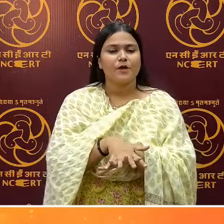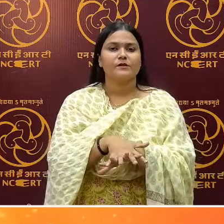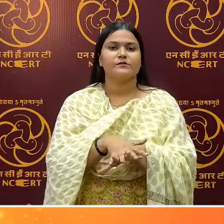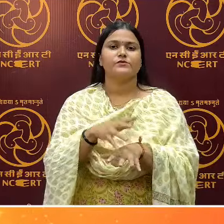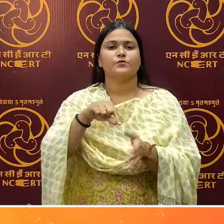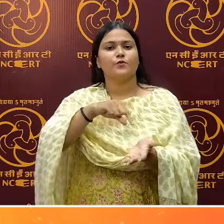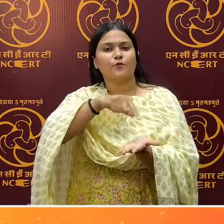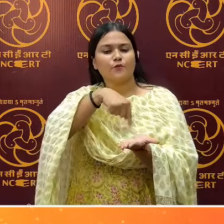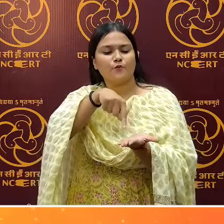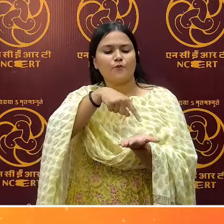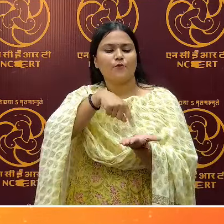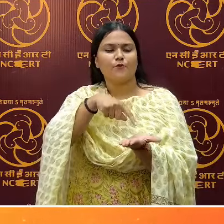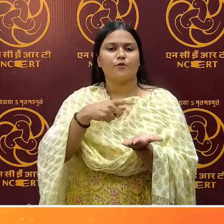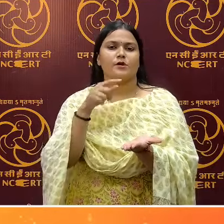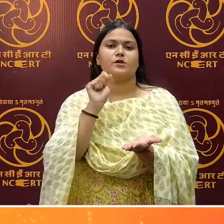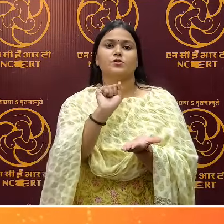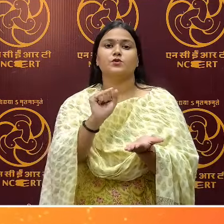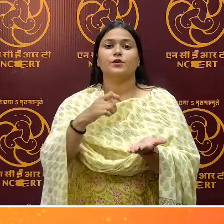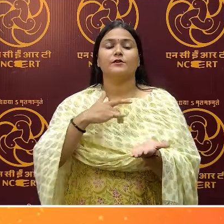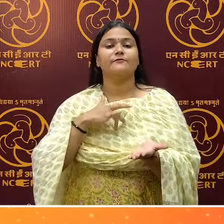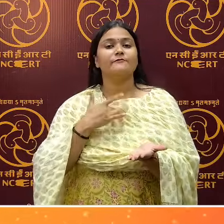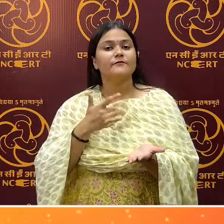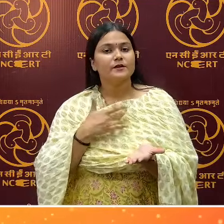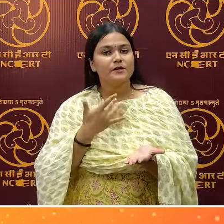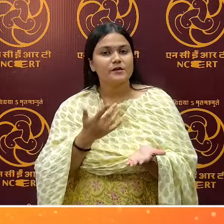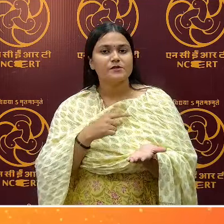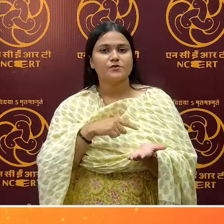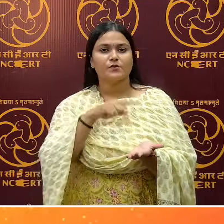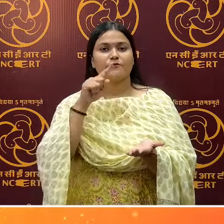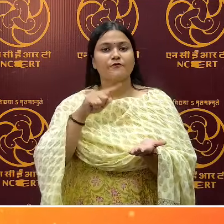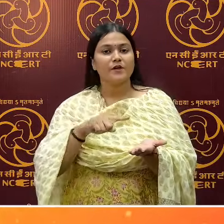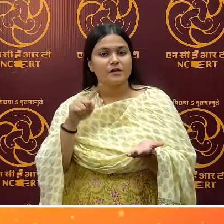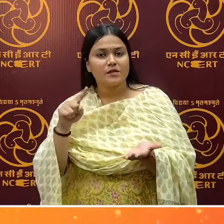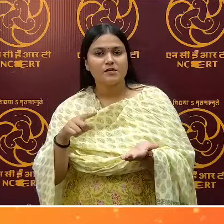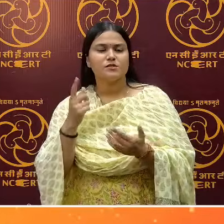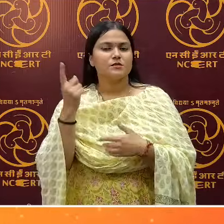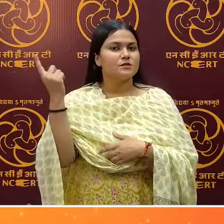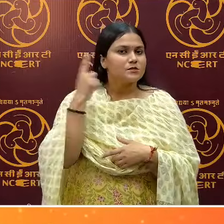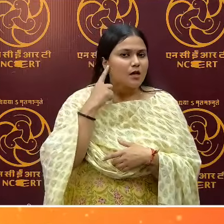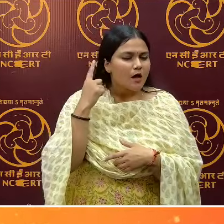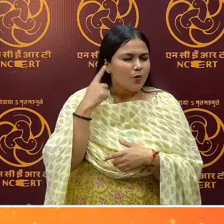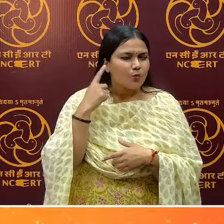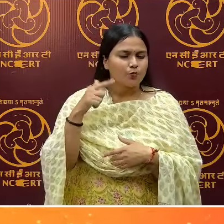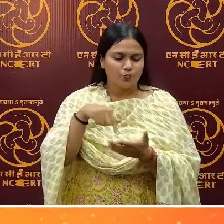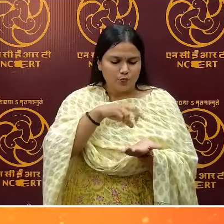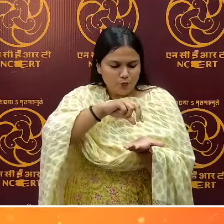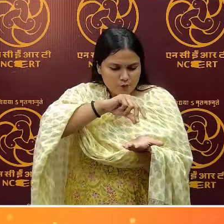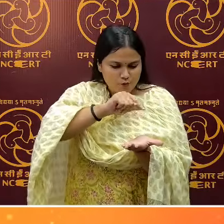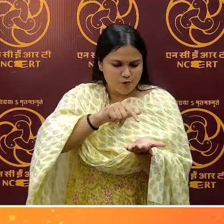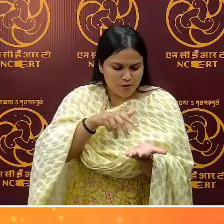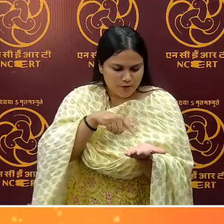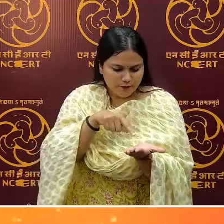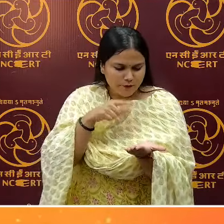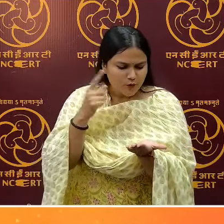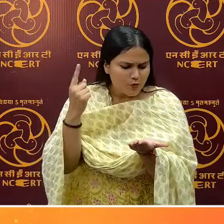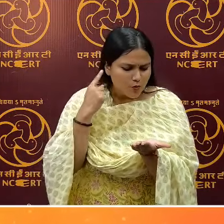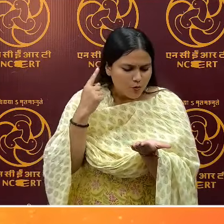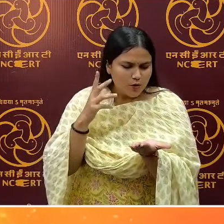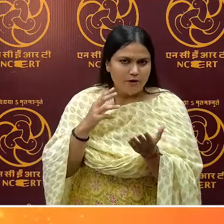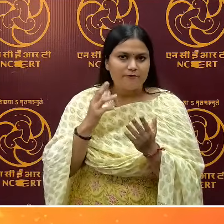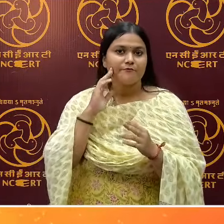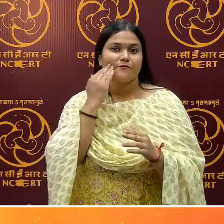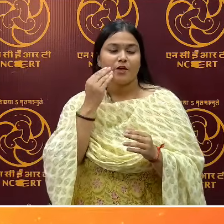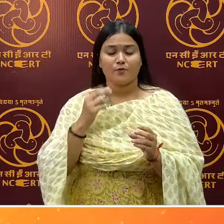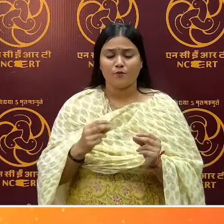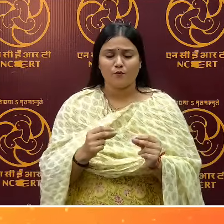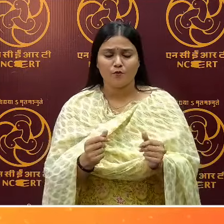So children can feel the vibrations, observe the sound of the spinner, and then make out when it is spinning fast,